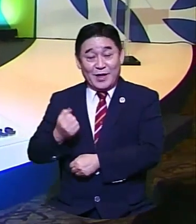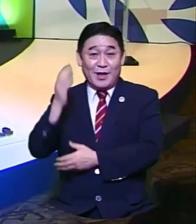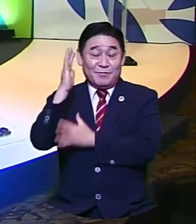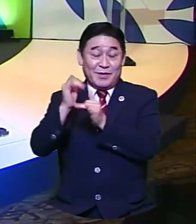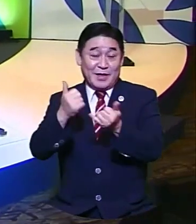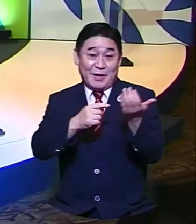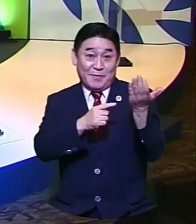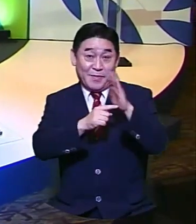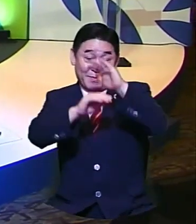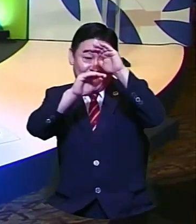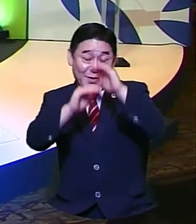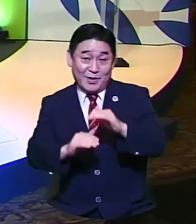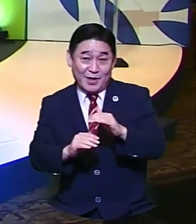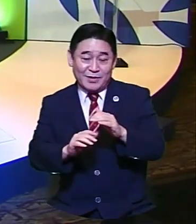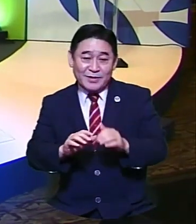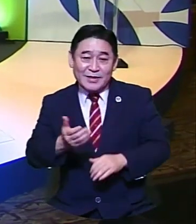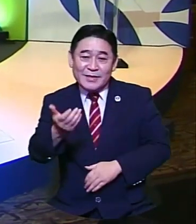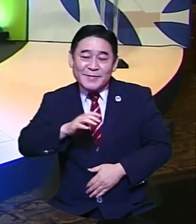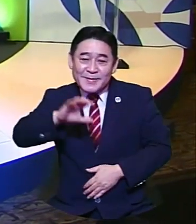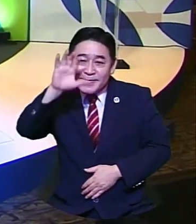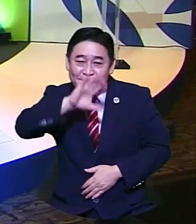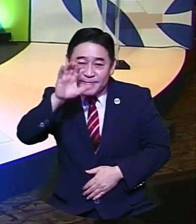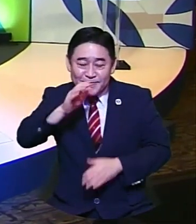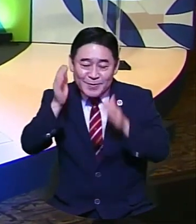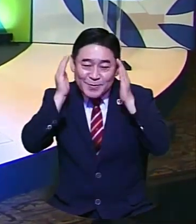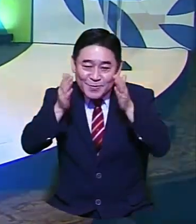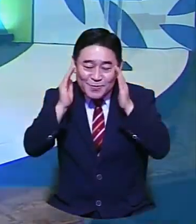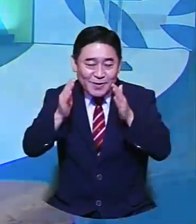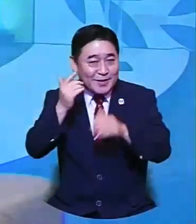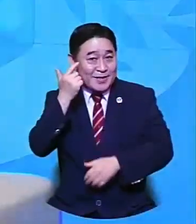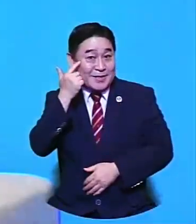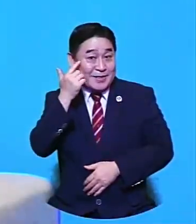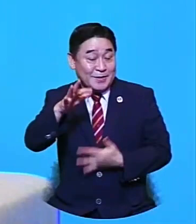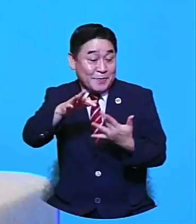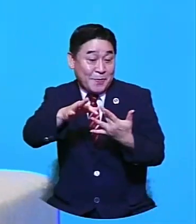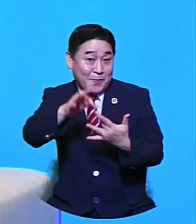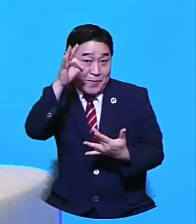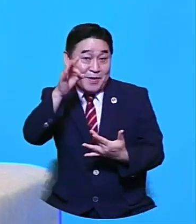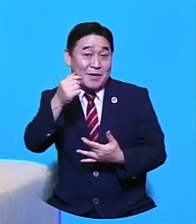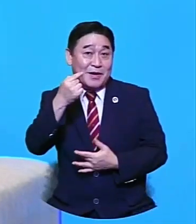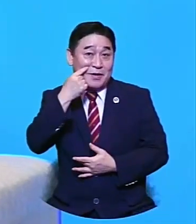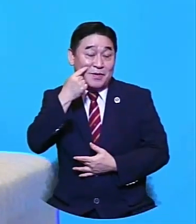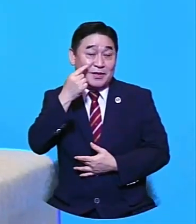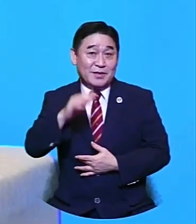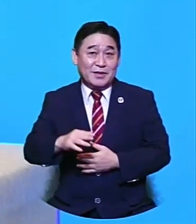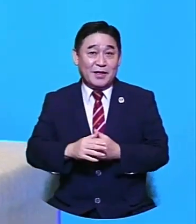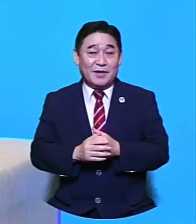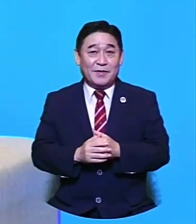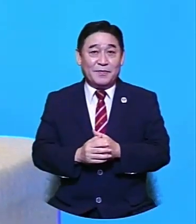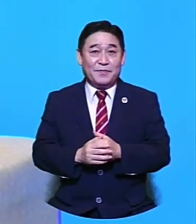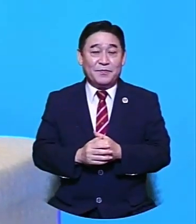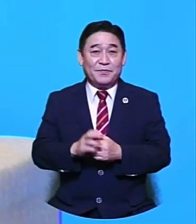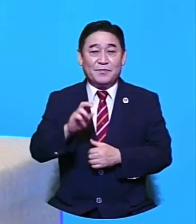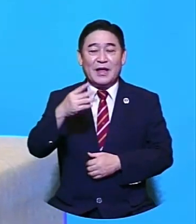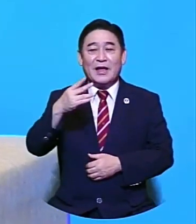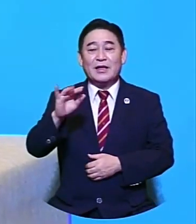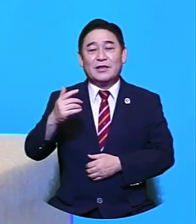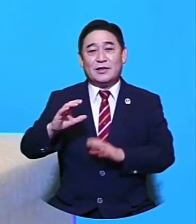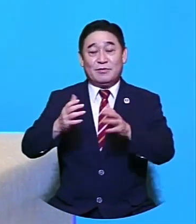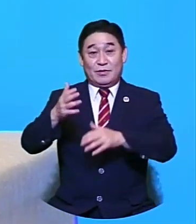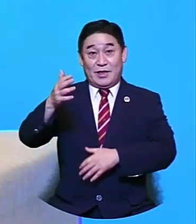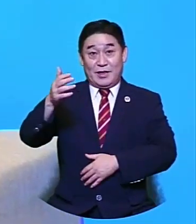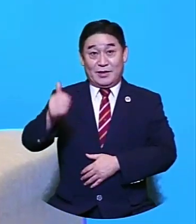of questions for you. I will just start with Doreen. Doreen, you there? Can you hear me well?